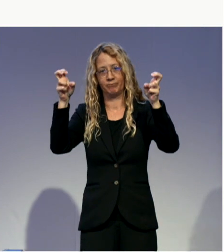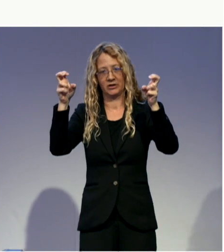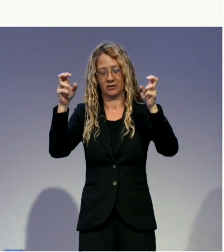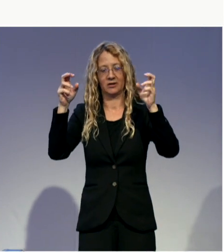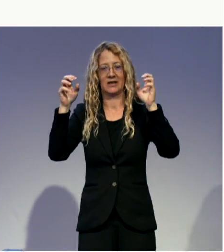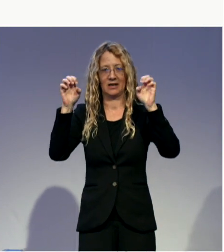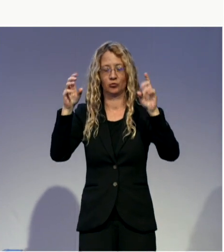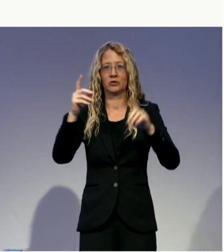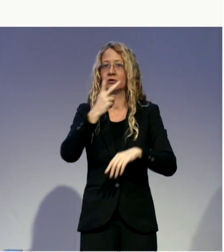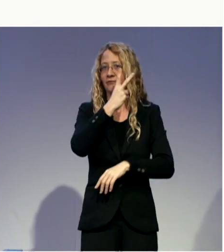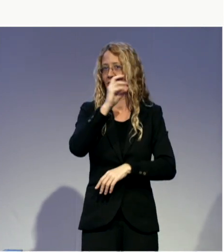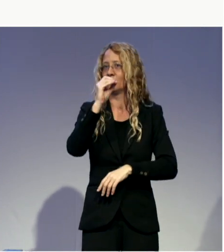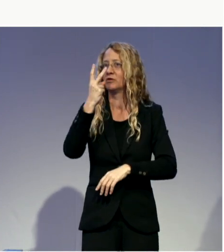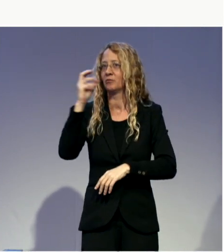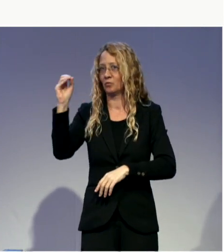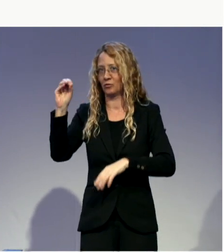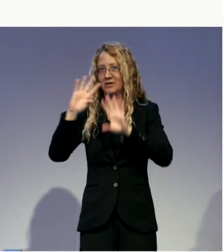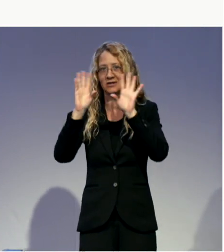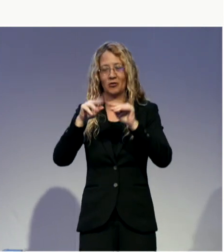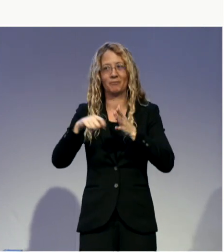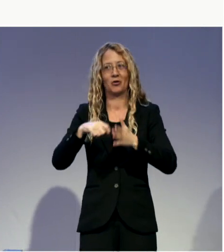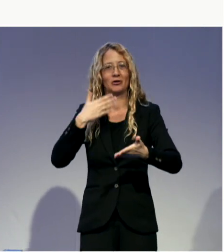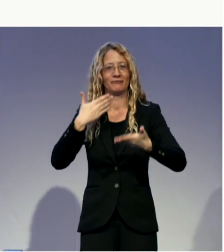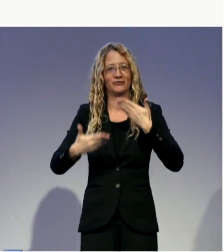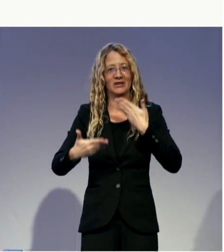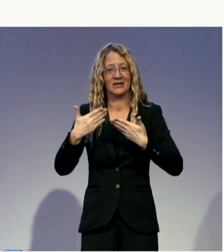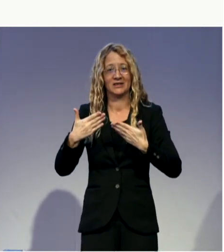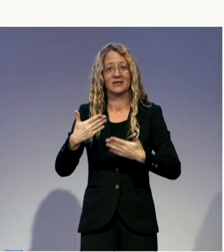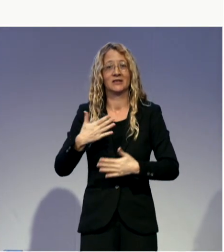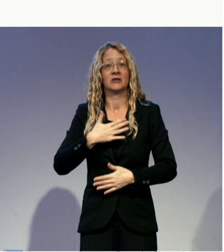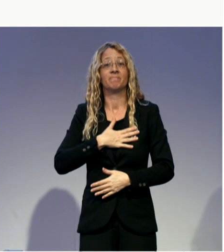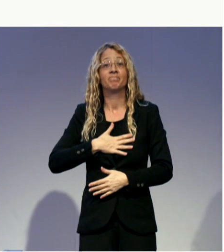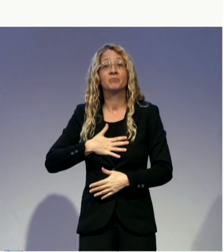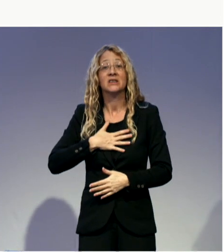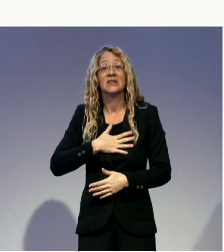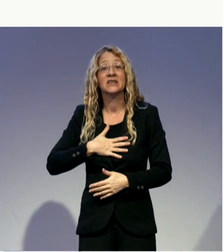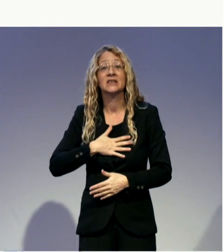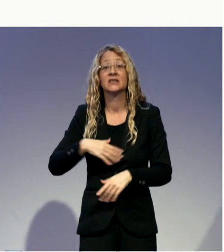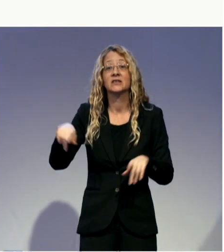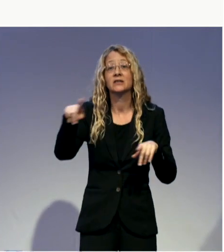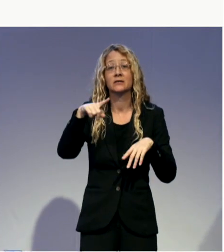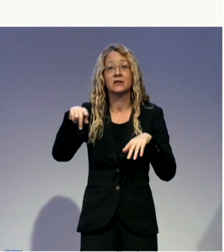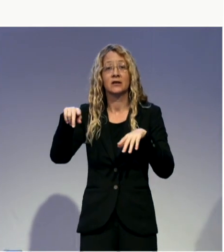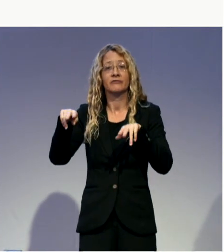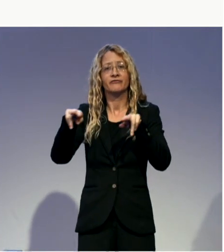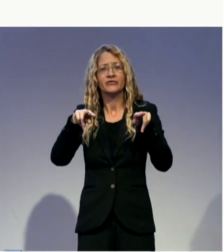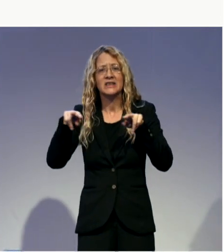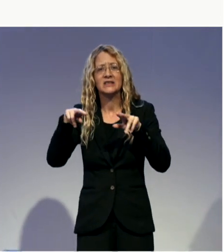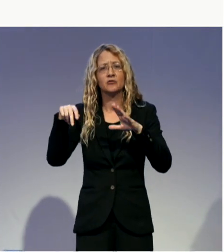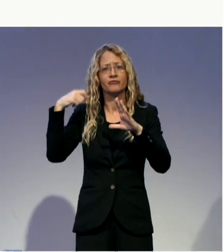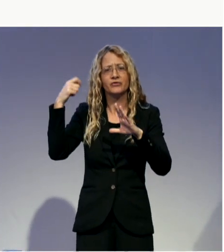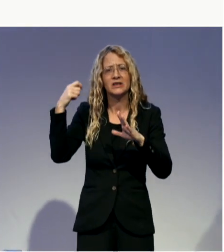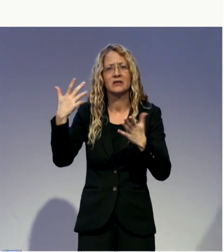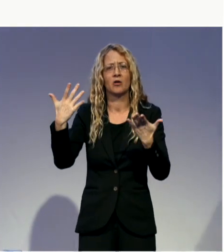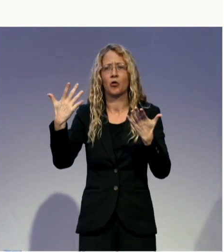it. I also would like to mention that all the videos from all the awardees are online now on Facebook and on our website, so